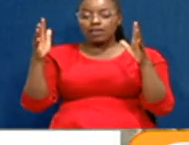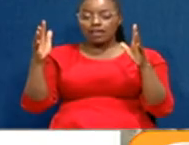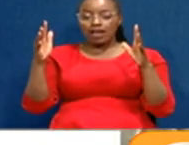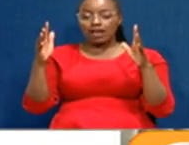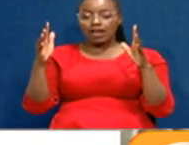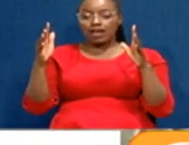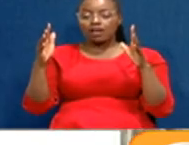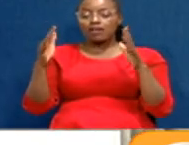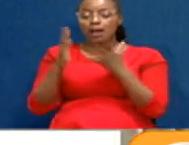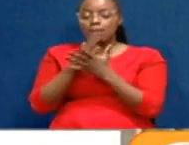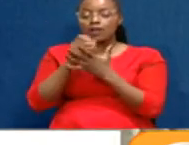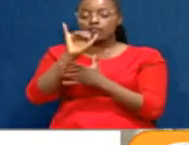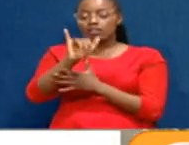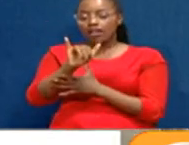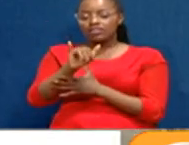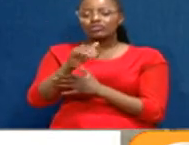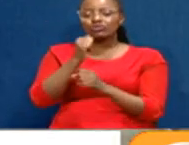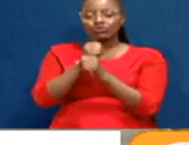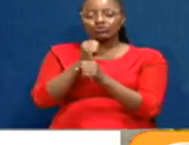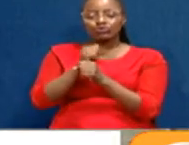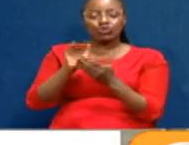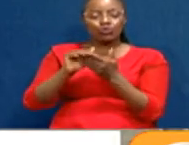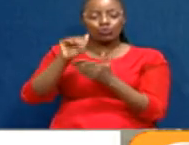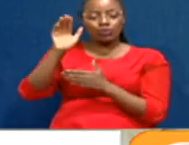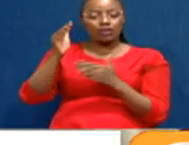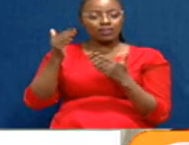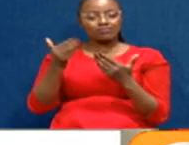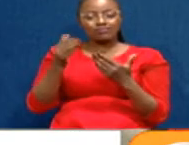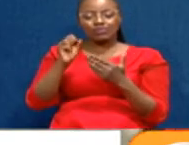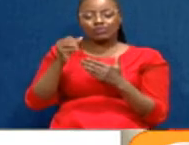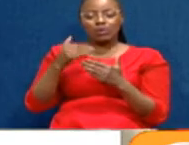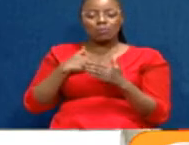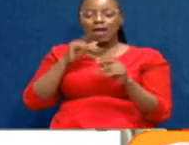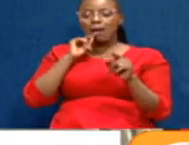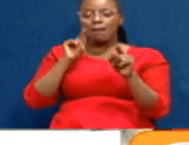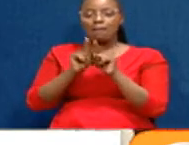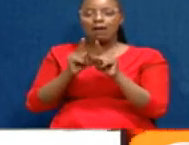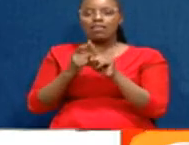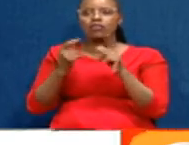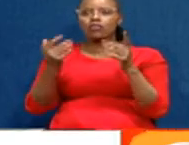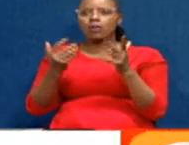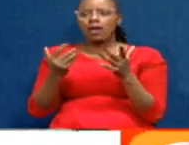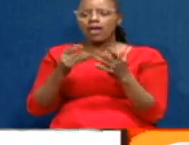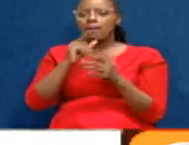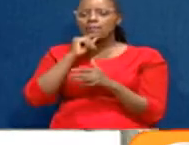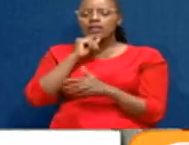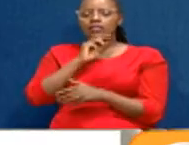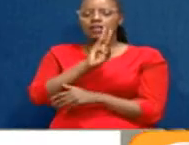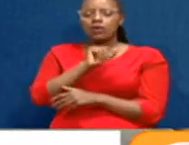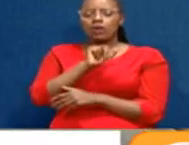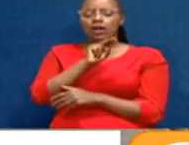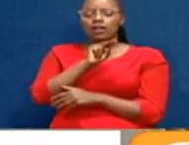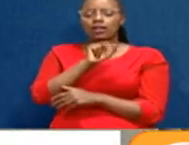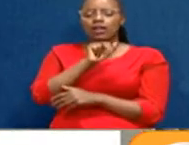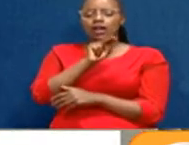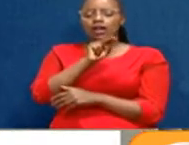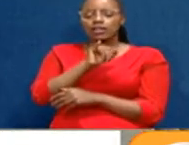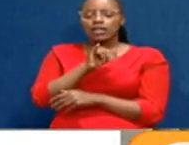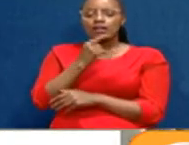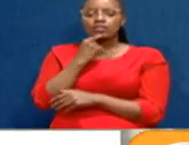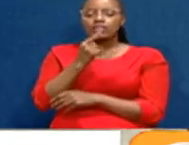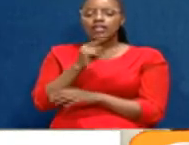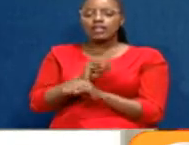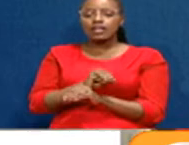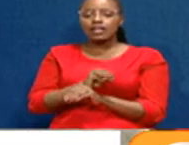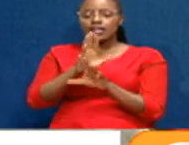the bigger part of the bull to do it. So, like my brother from Mr. Wanami has just put it clearer,